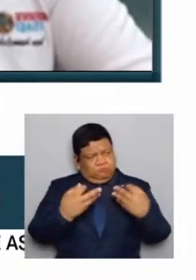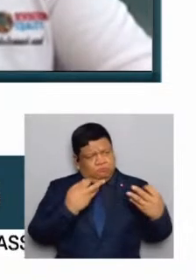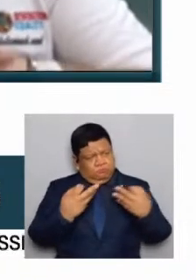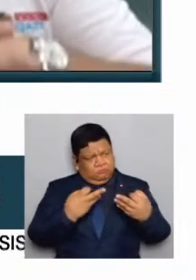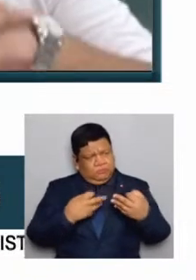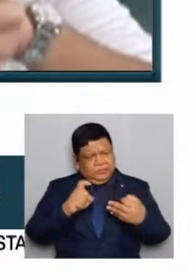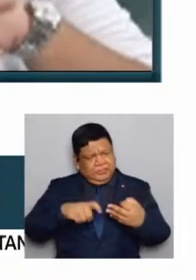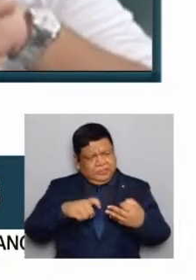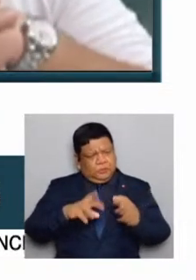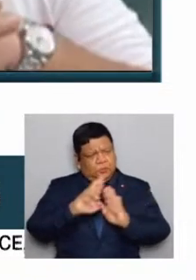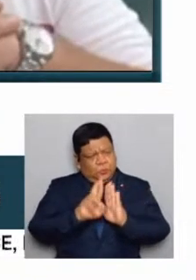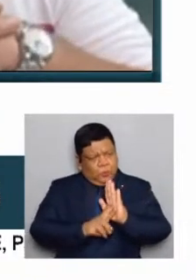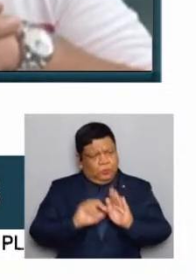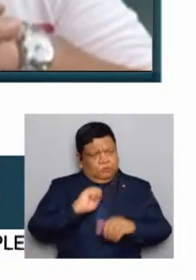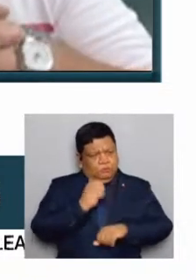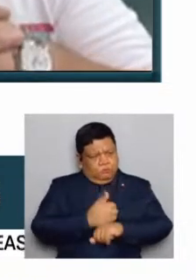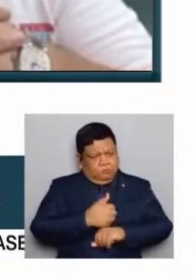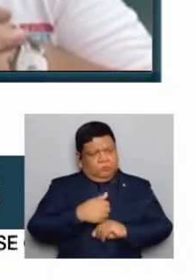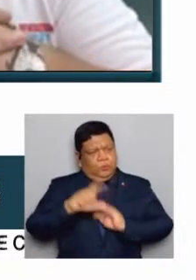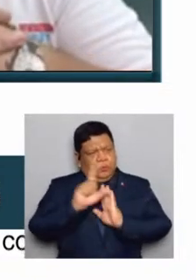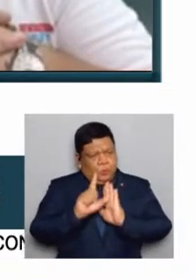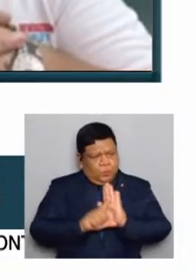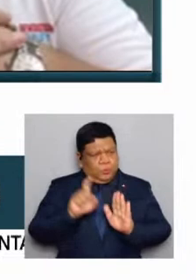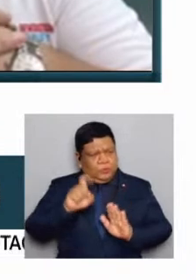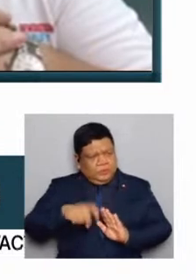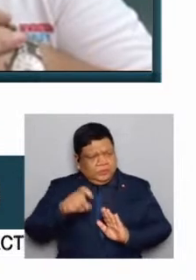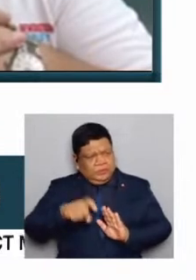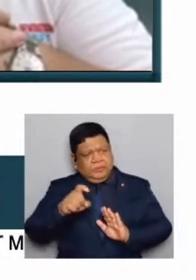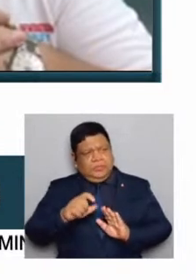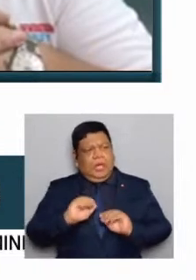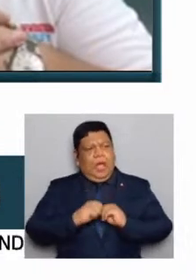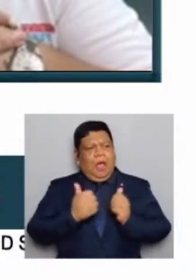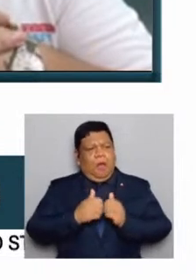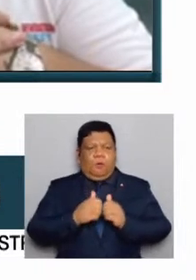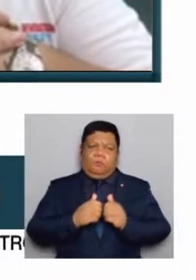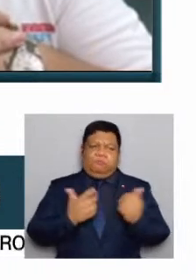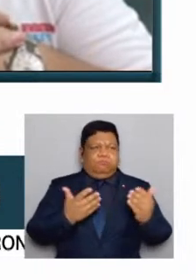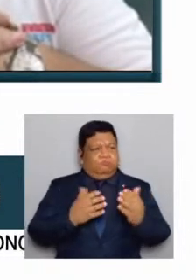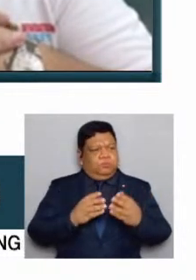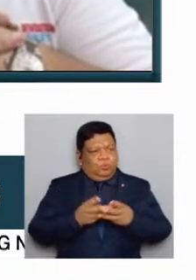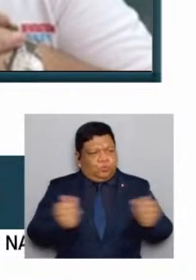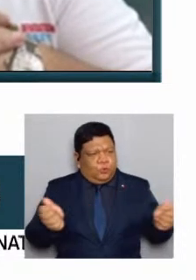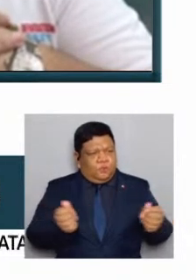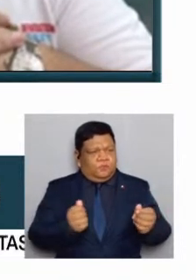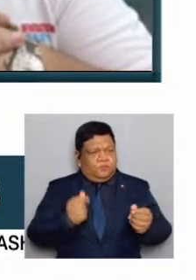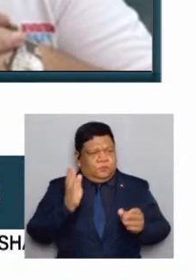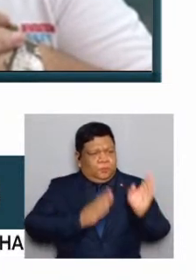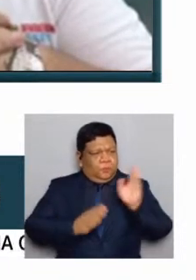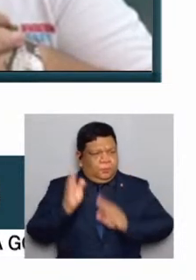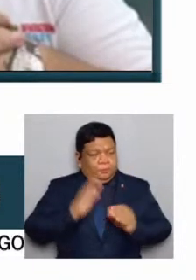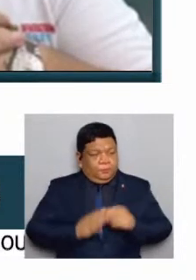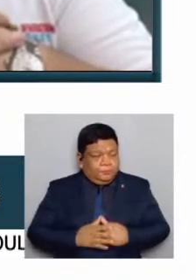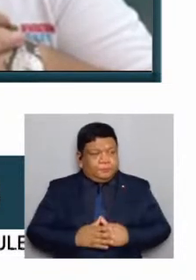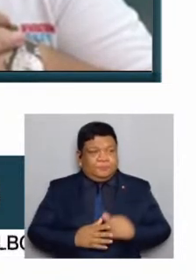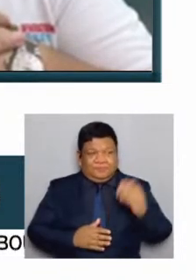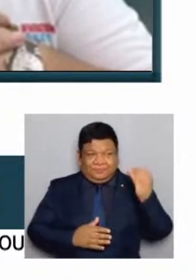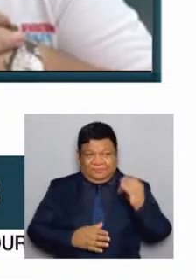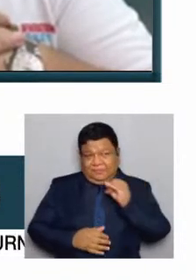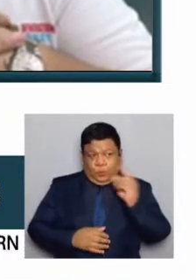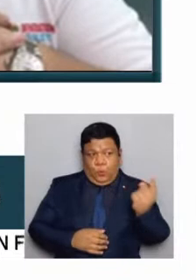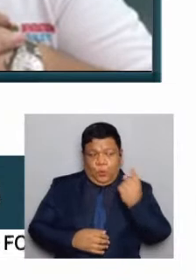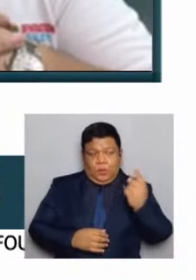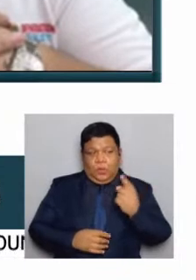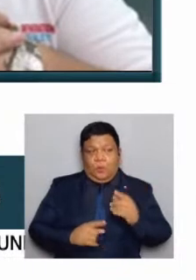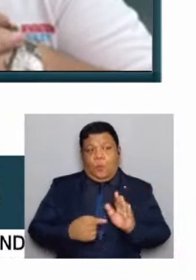policies here that are needed to be able to address this. Because as I said, it's not just about the